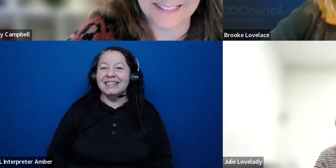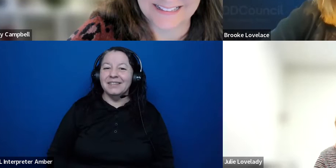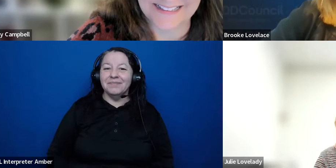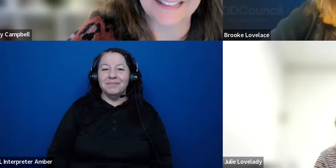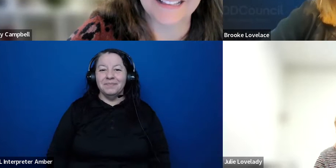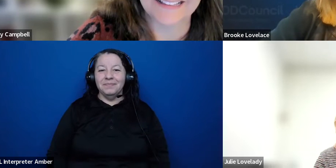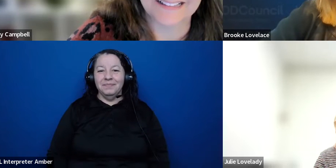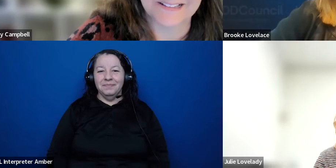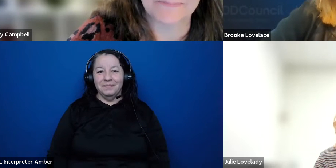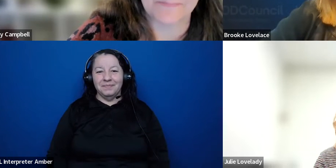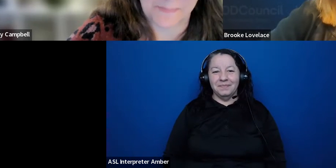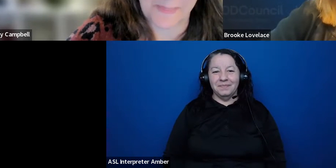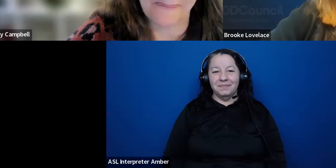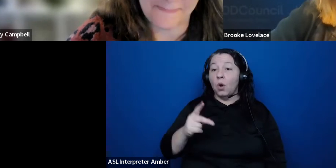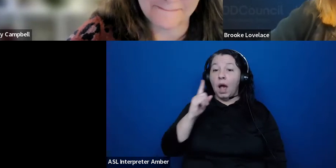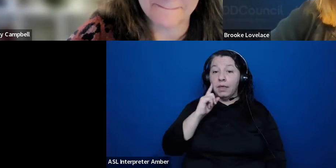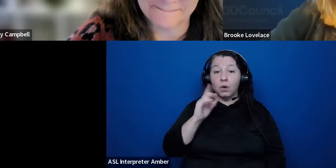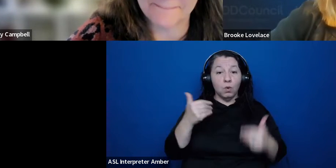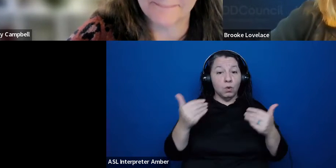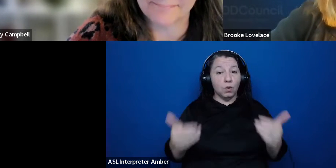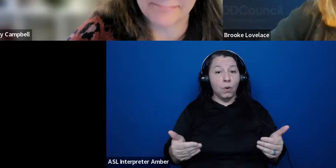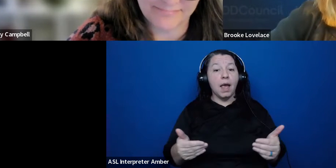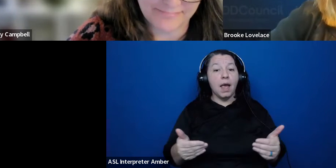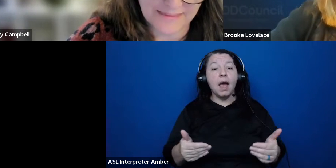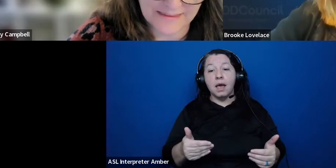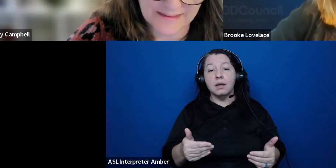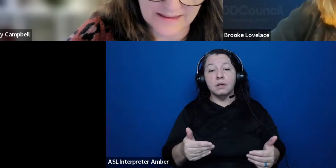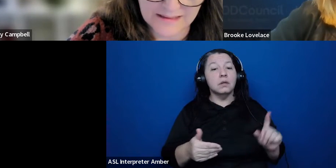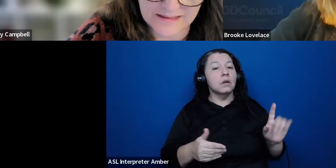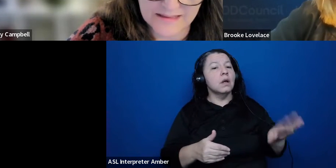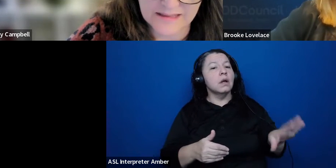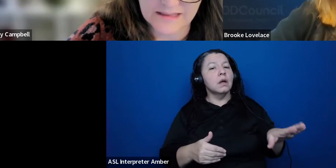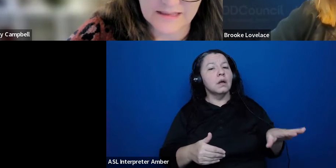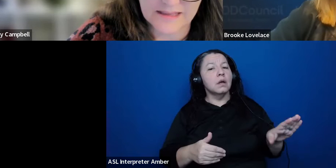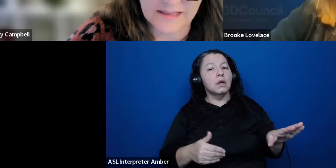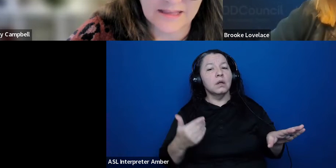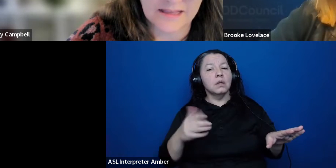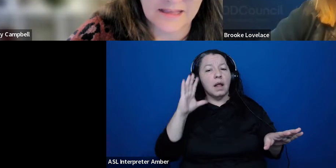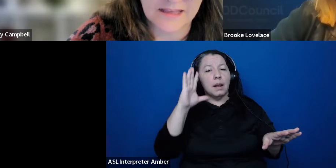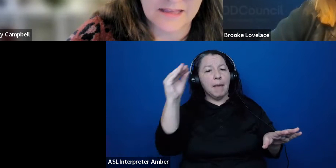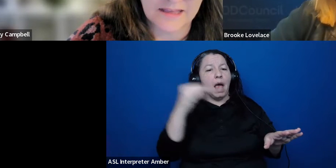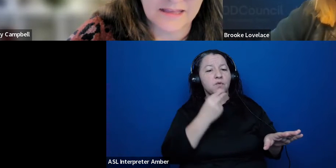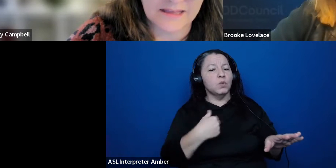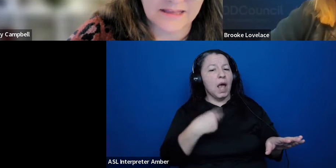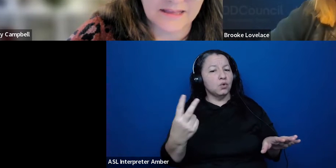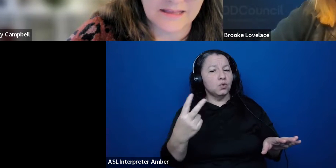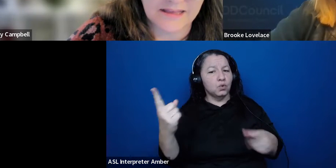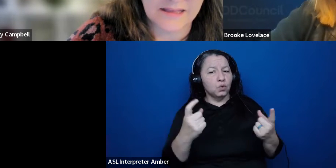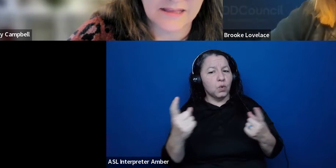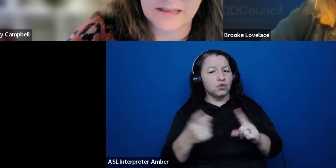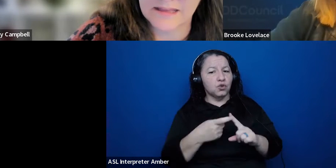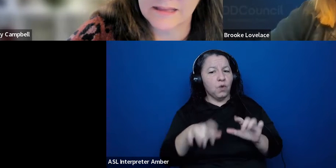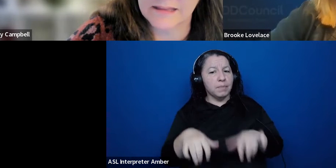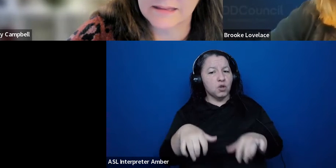And I think we'll move on then. I do There were a want couple to. of questions in the chat that weren't addressed.